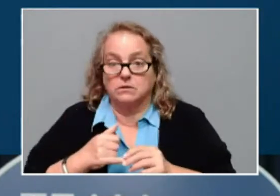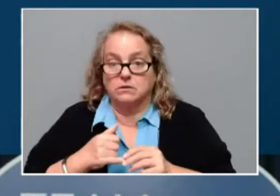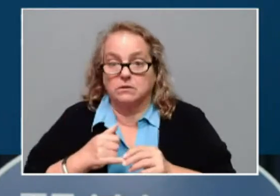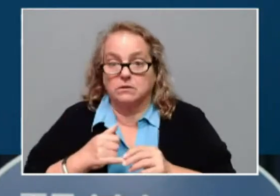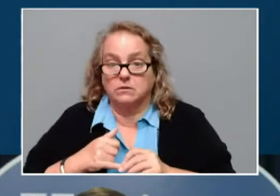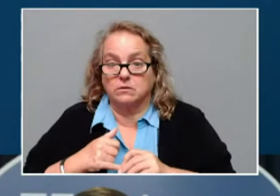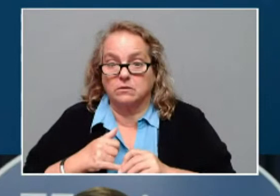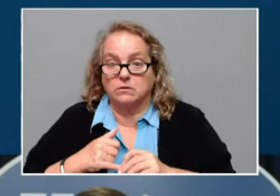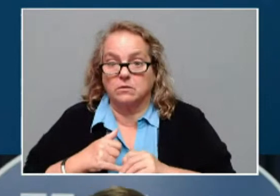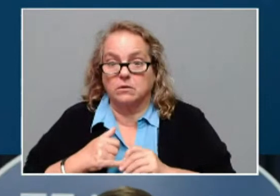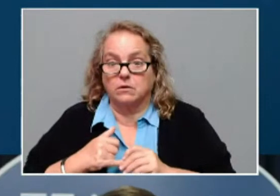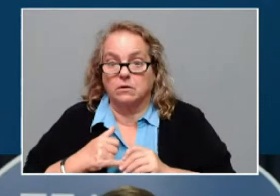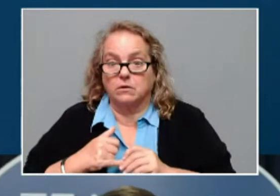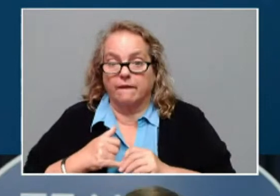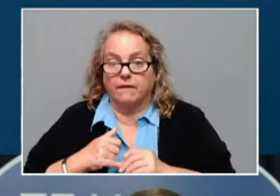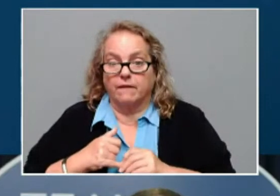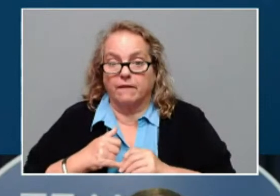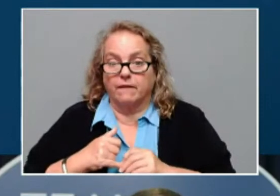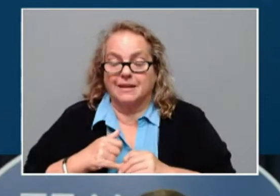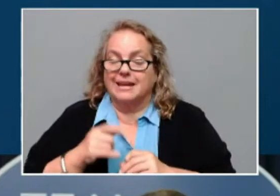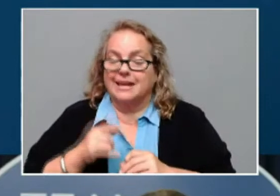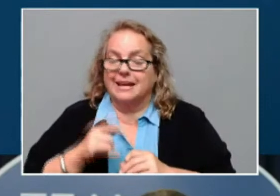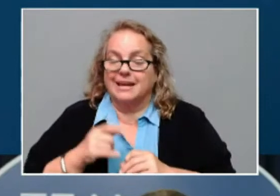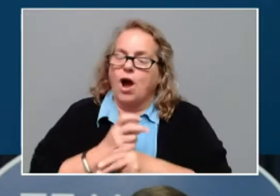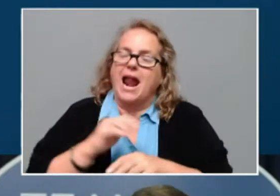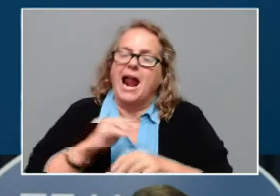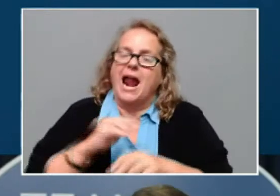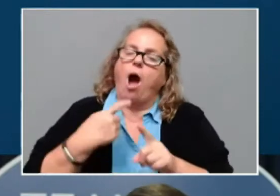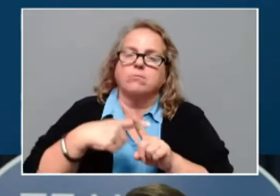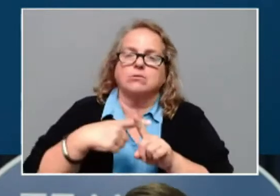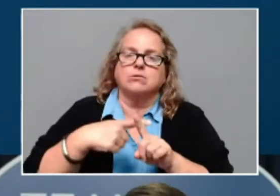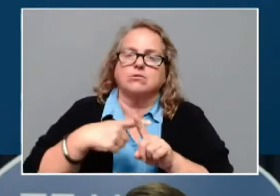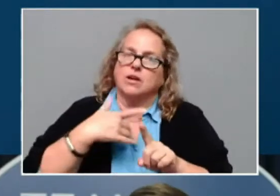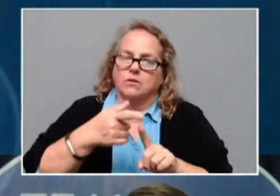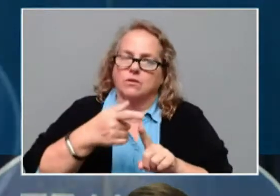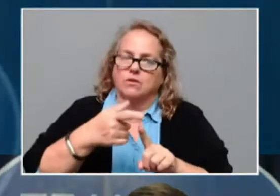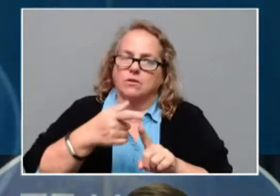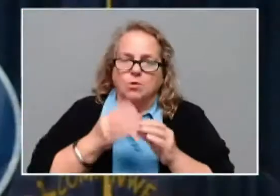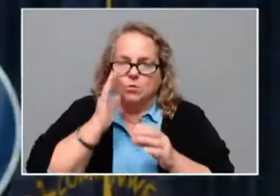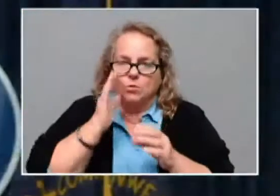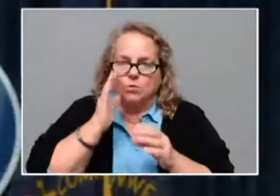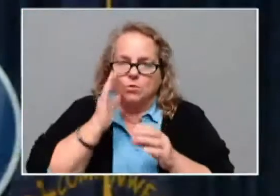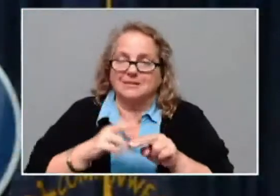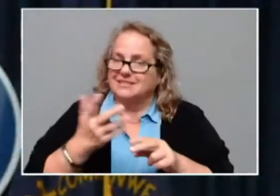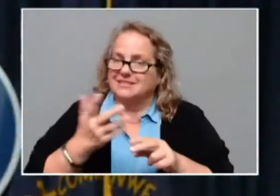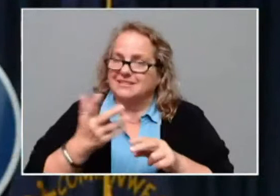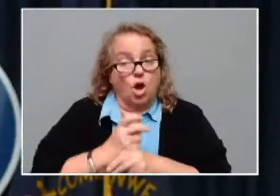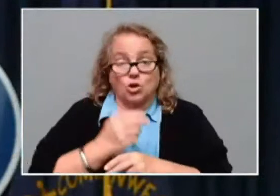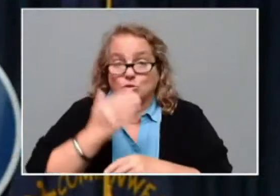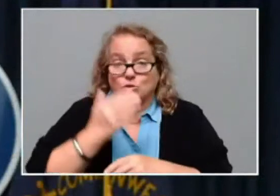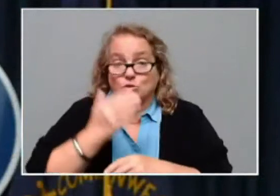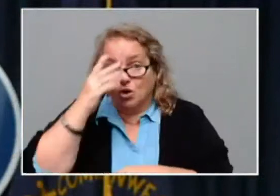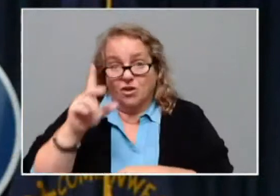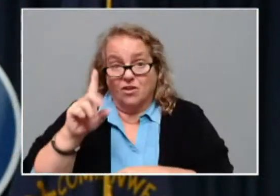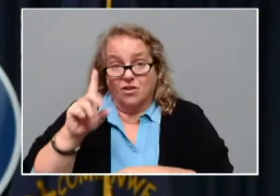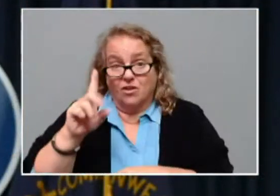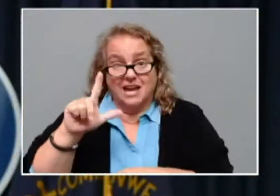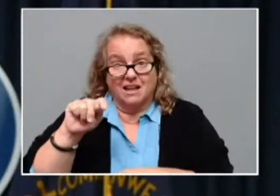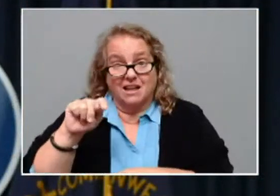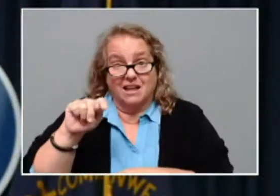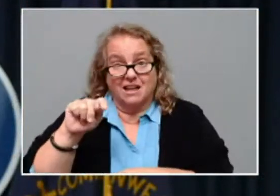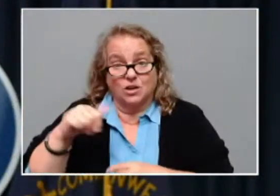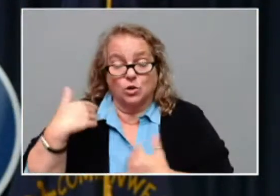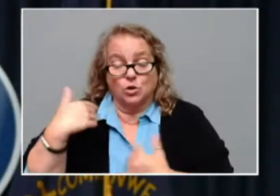it is so hard to know. This Delta variant is rougher than anything I thought.